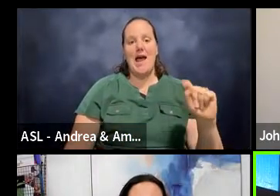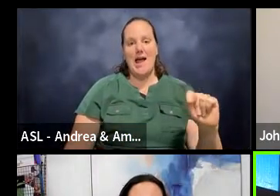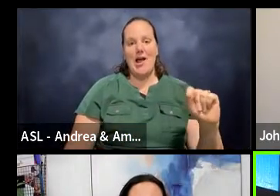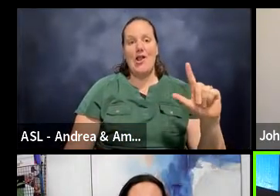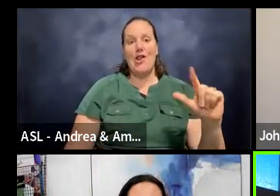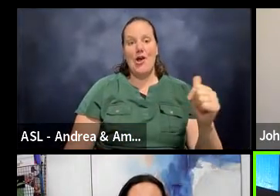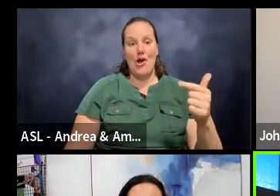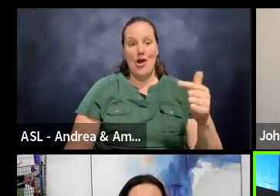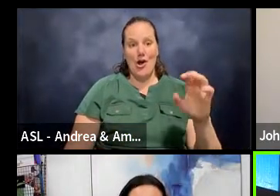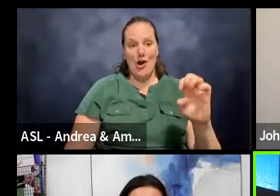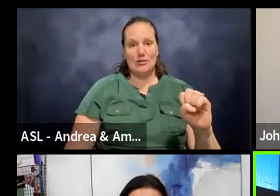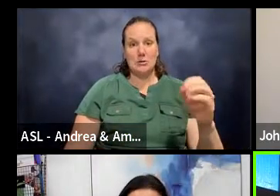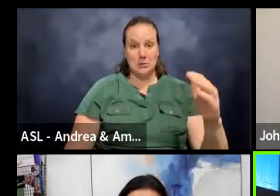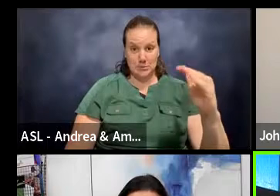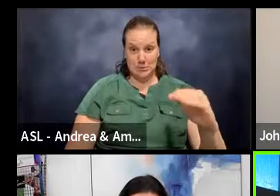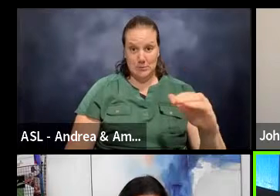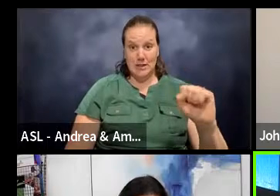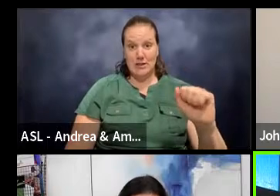Sherry?